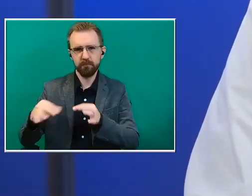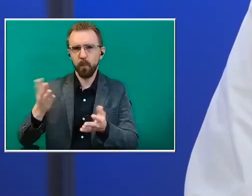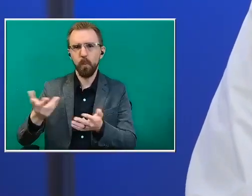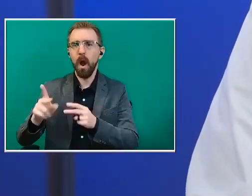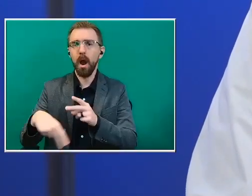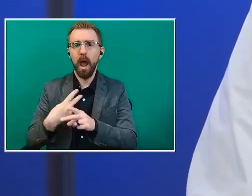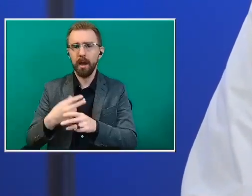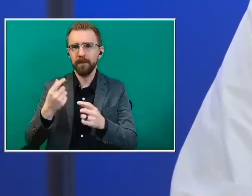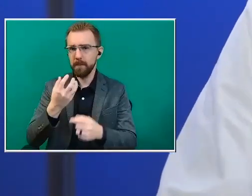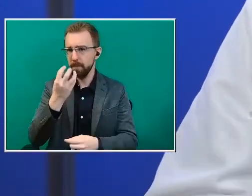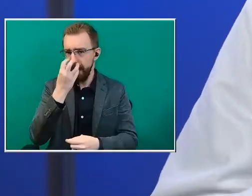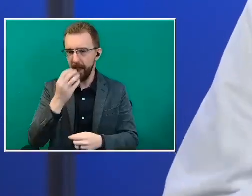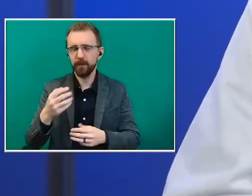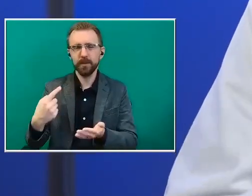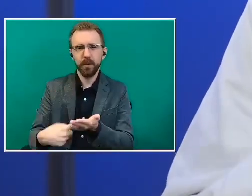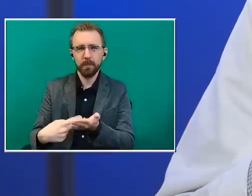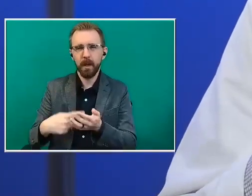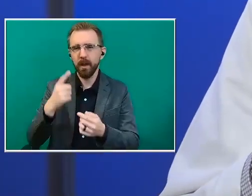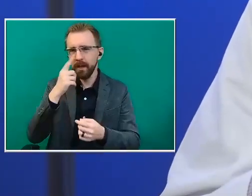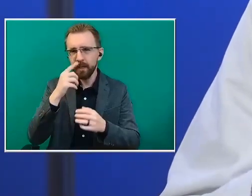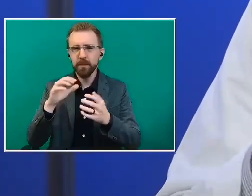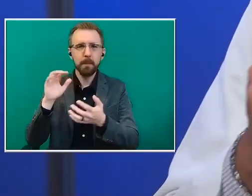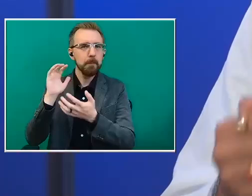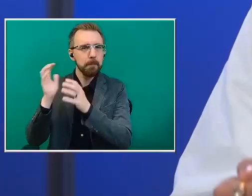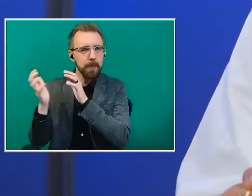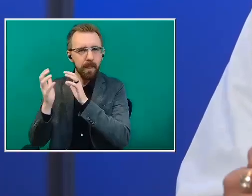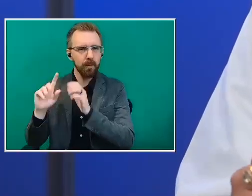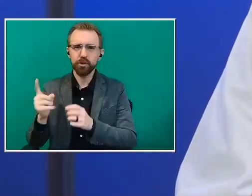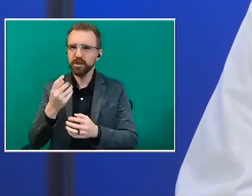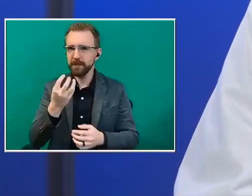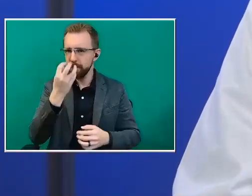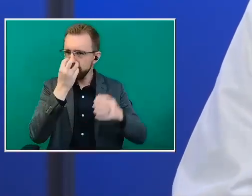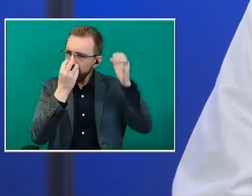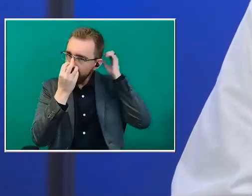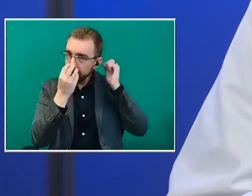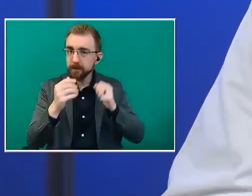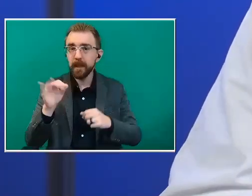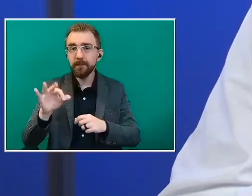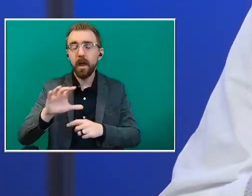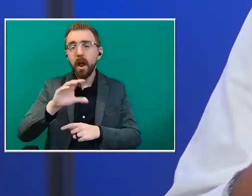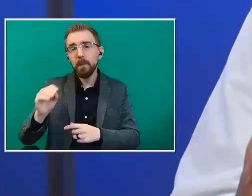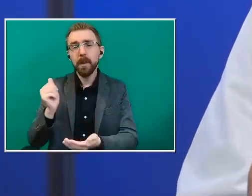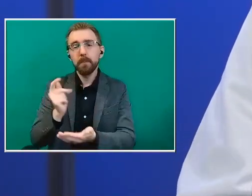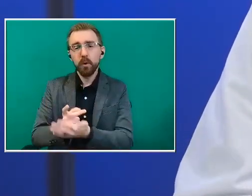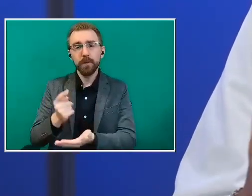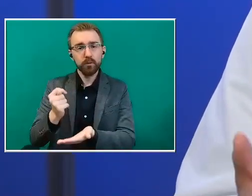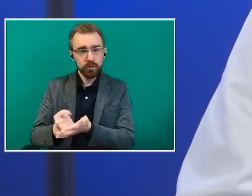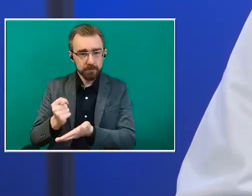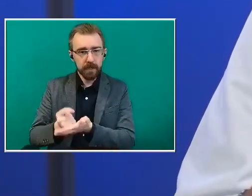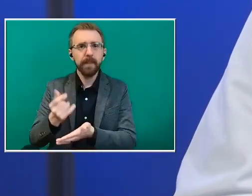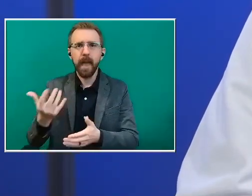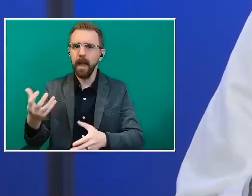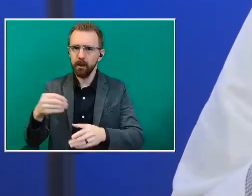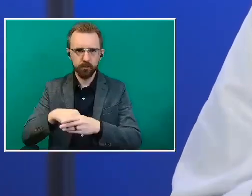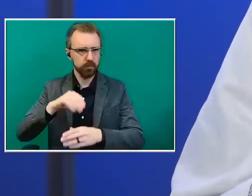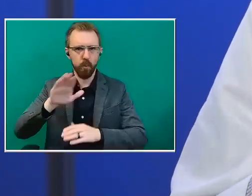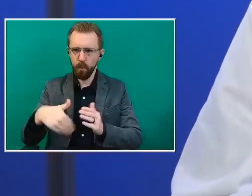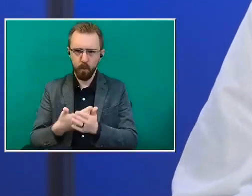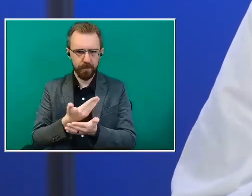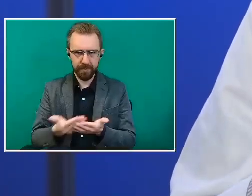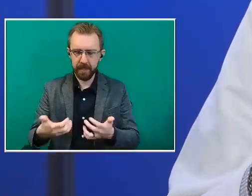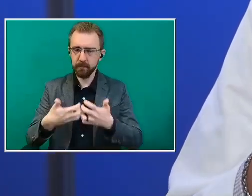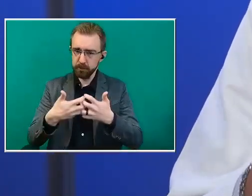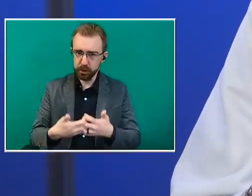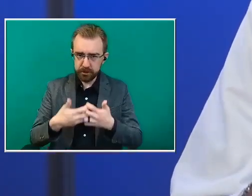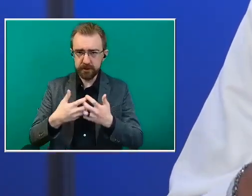talking about nasal pillows, it's just a mask. If the company is approving your treatment, that includes the whole package with the machine and the mask. So I